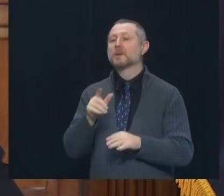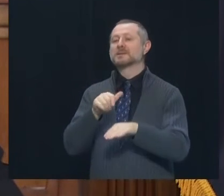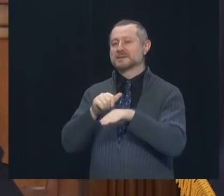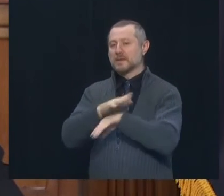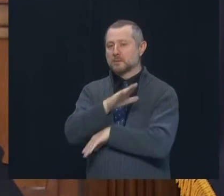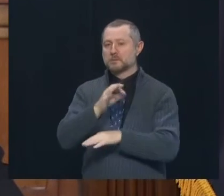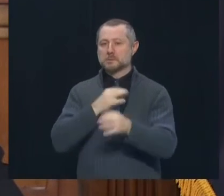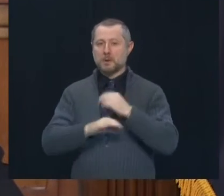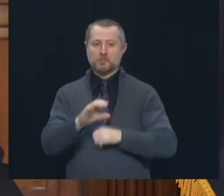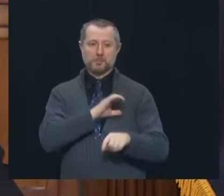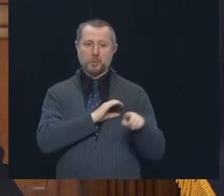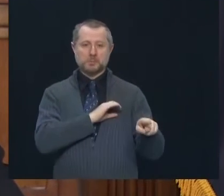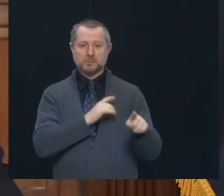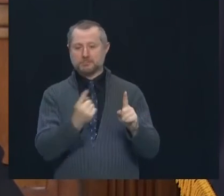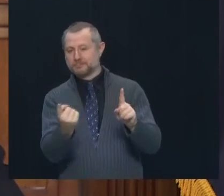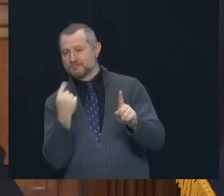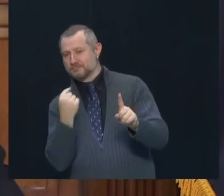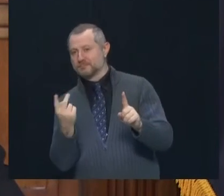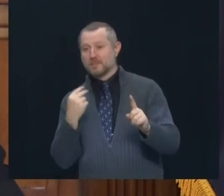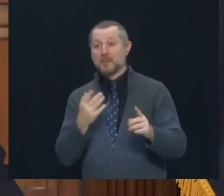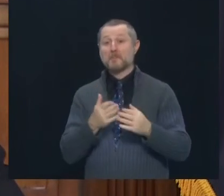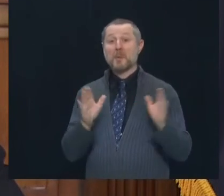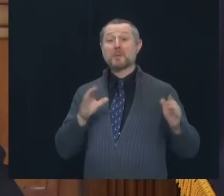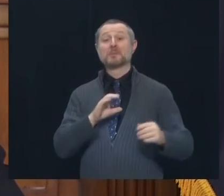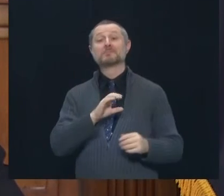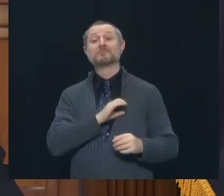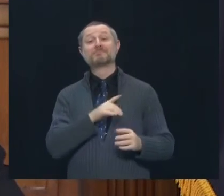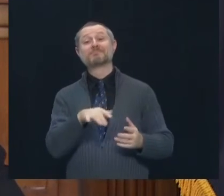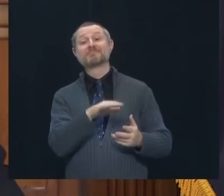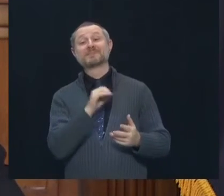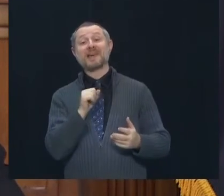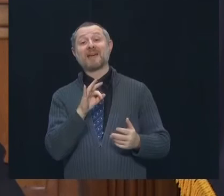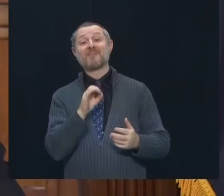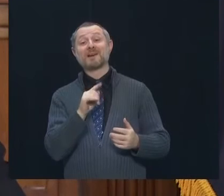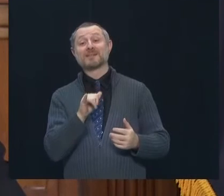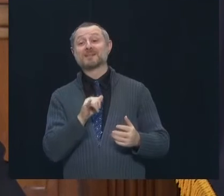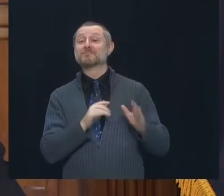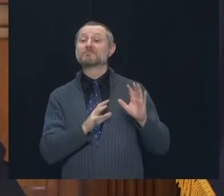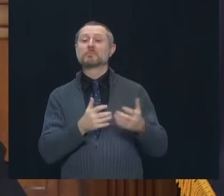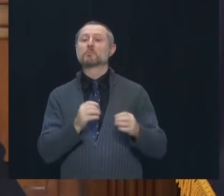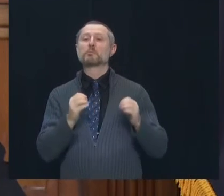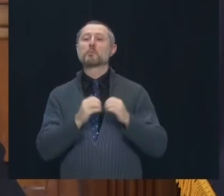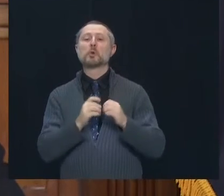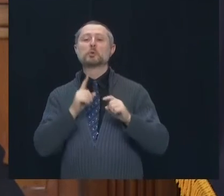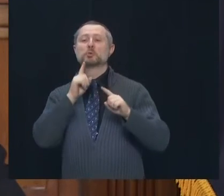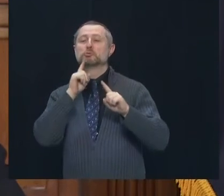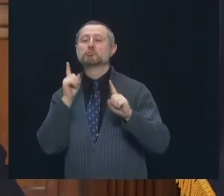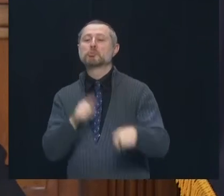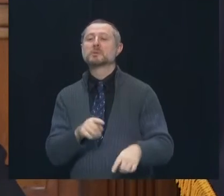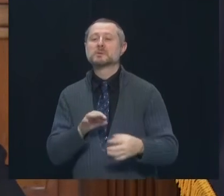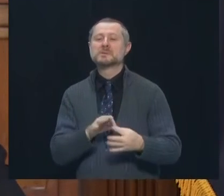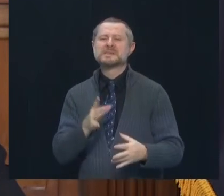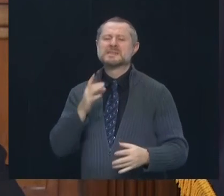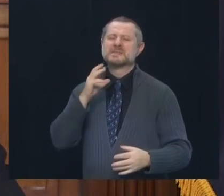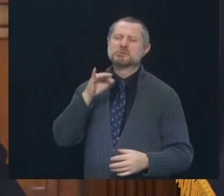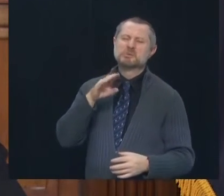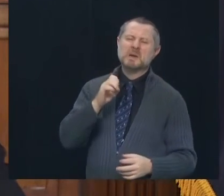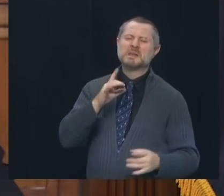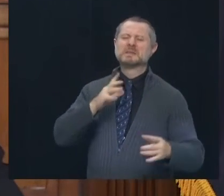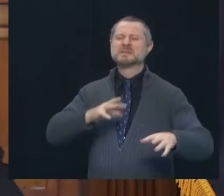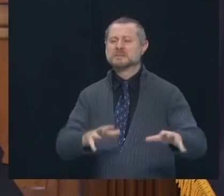safety a more responsive service to the community, and let's air the